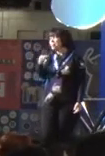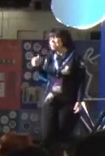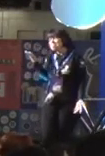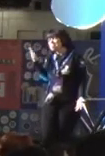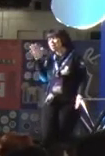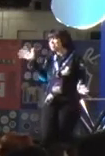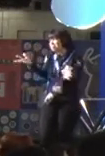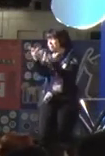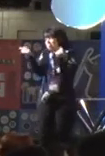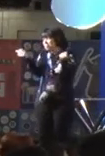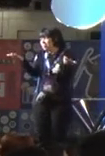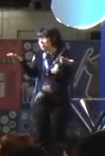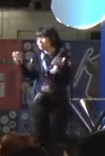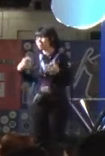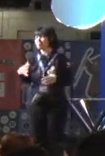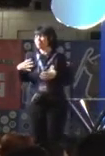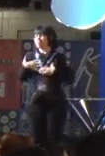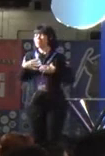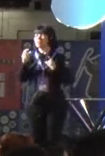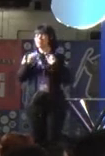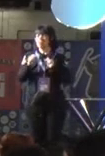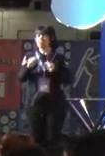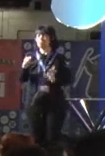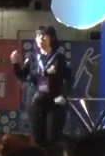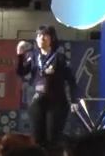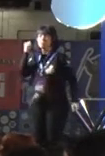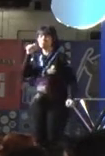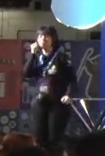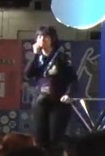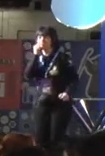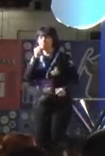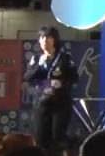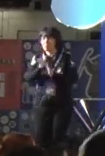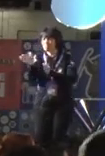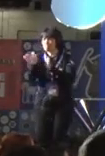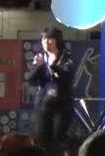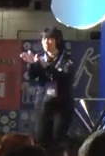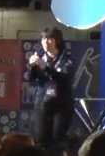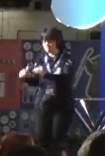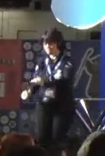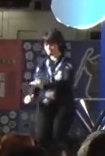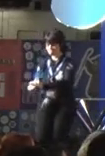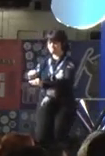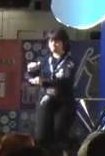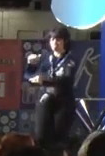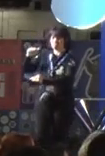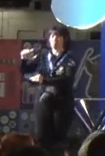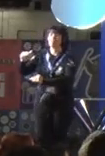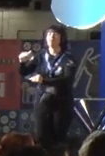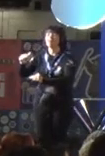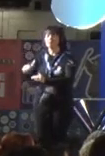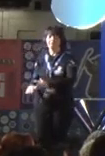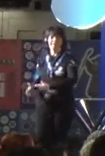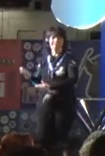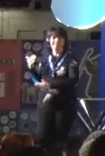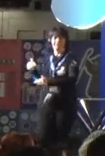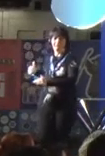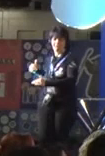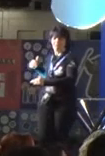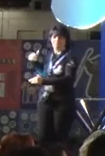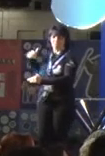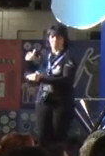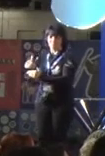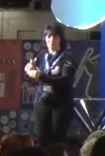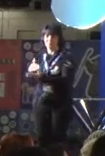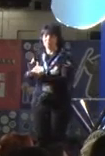making science more accessible right from an early age, right from that entry level, where kids are so excited